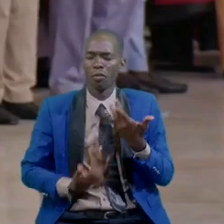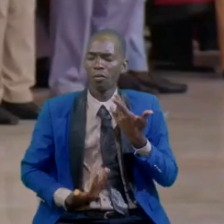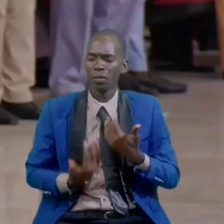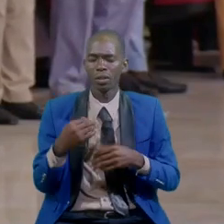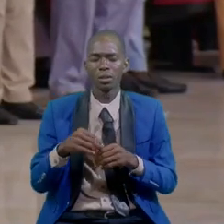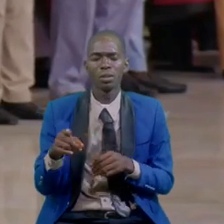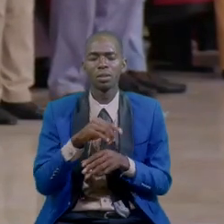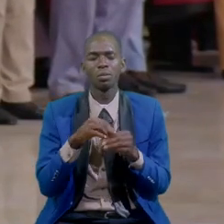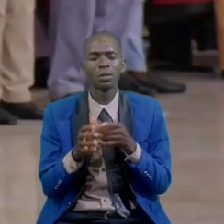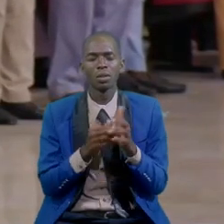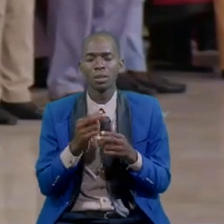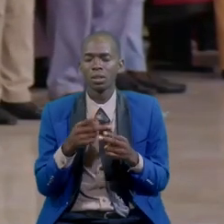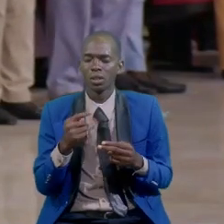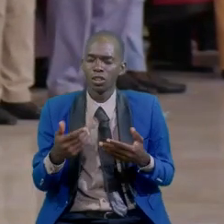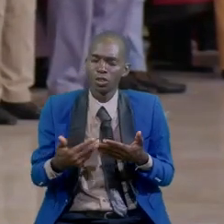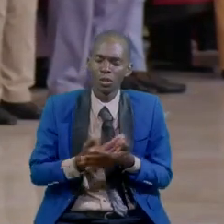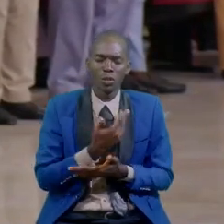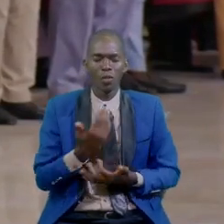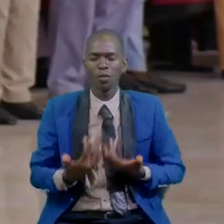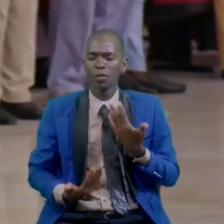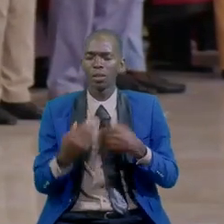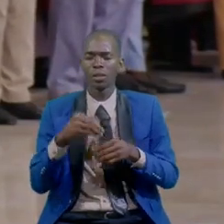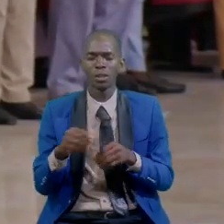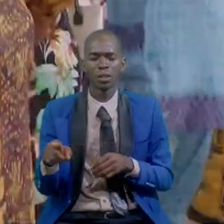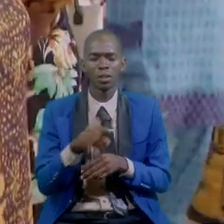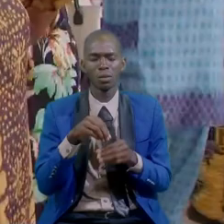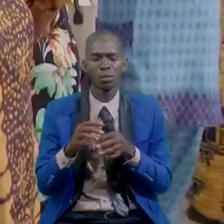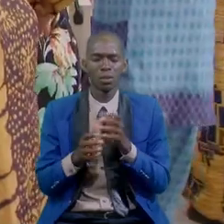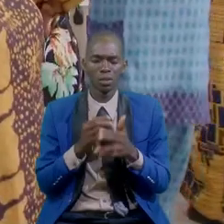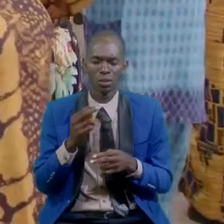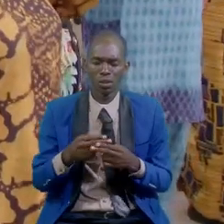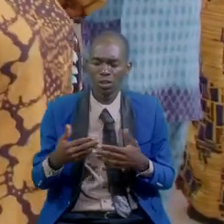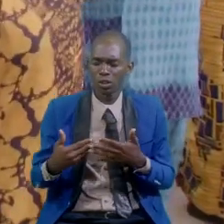The new fire. The new fire.